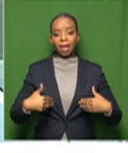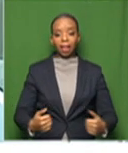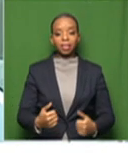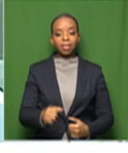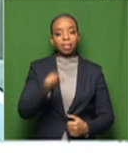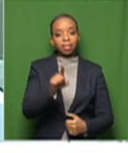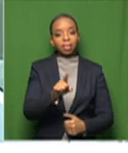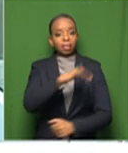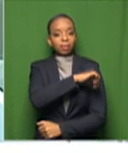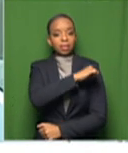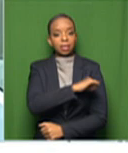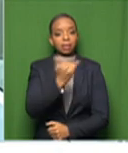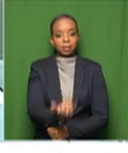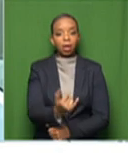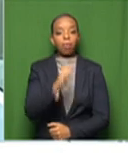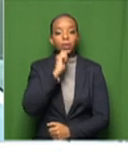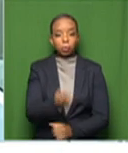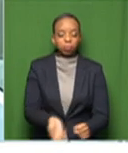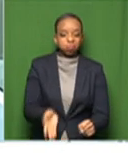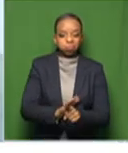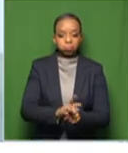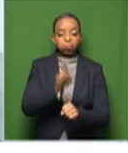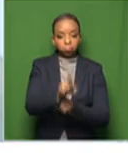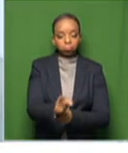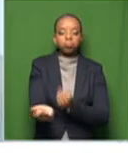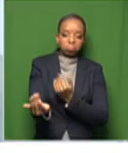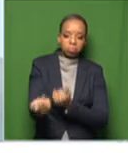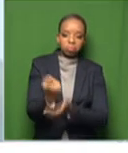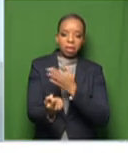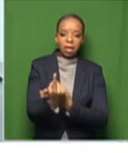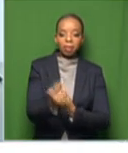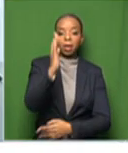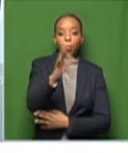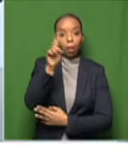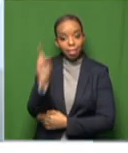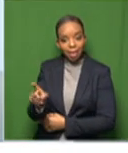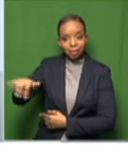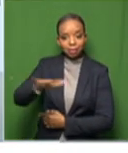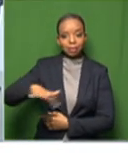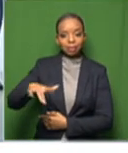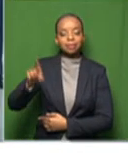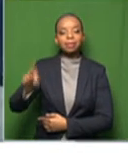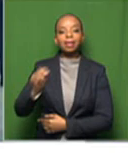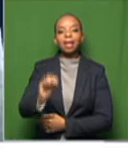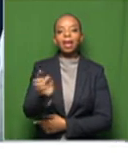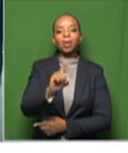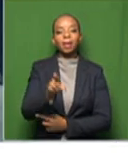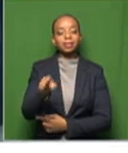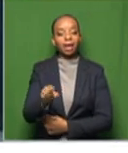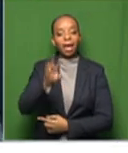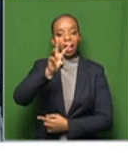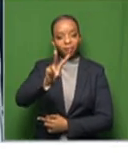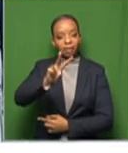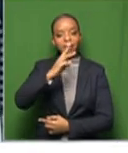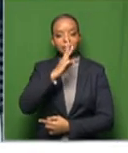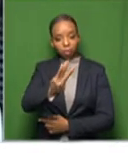of collapse, a problem that was anticipated. This facility, the brainchild of health authorities VW South